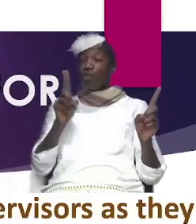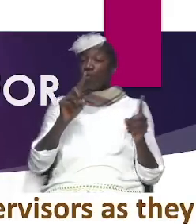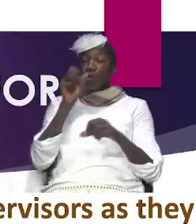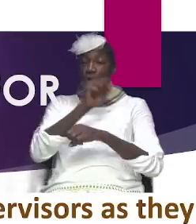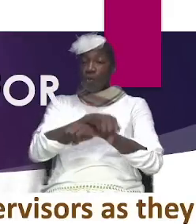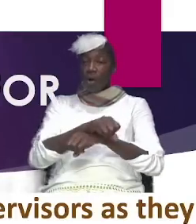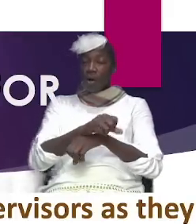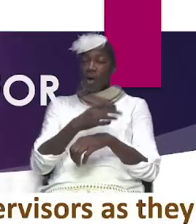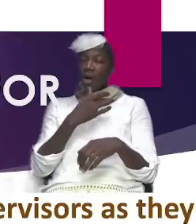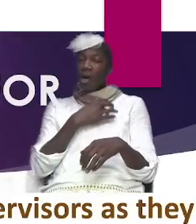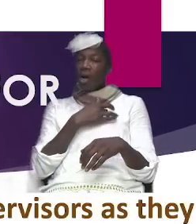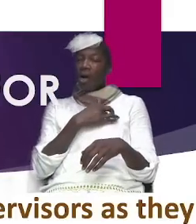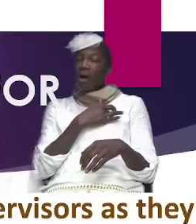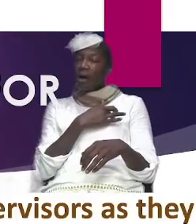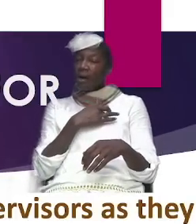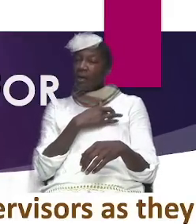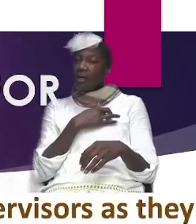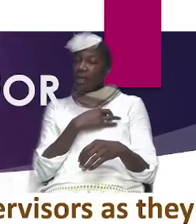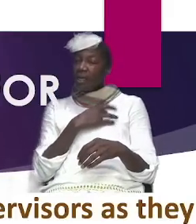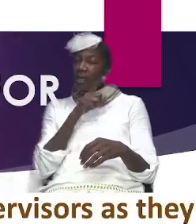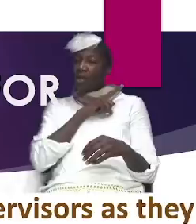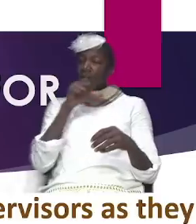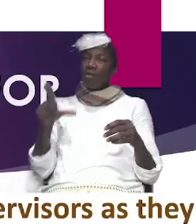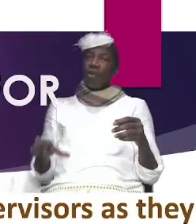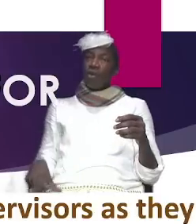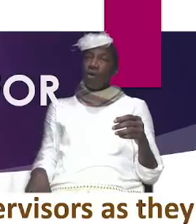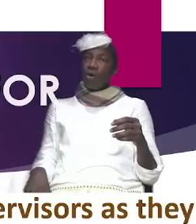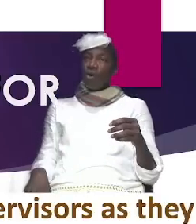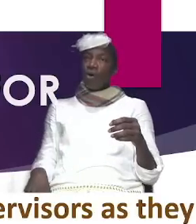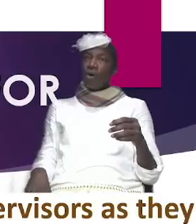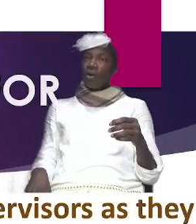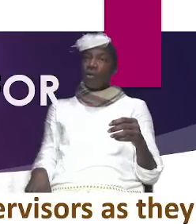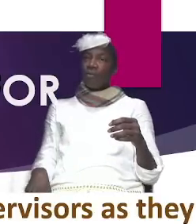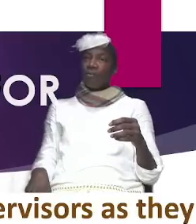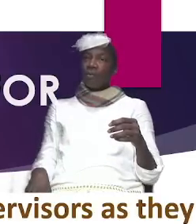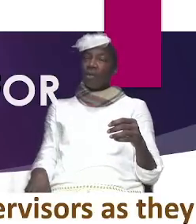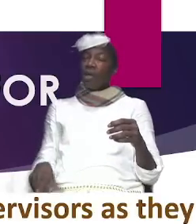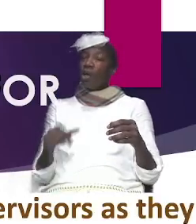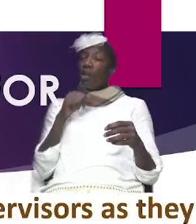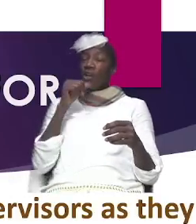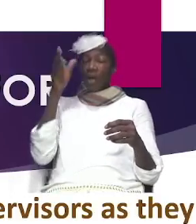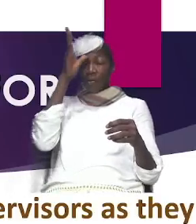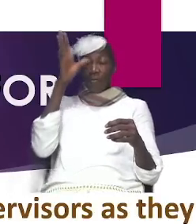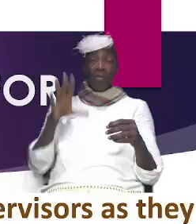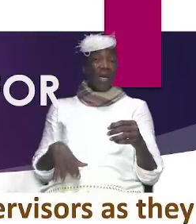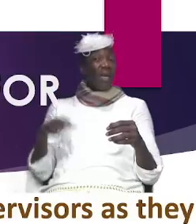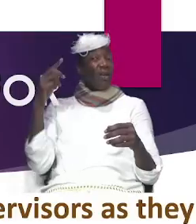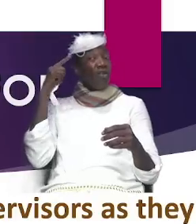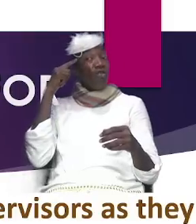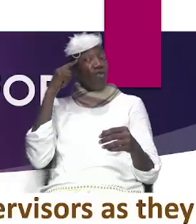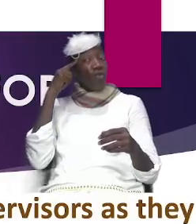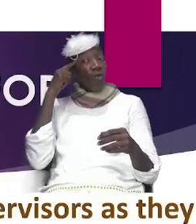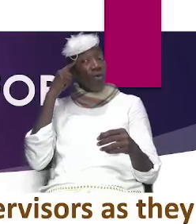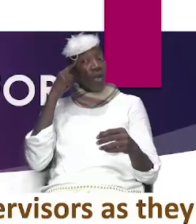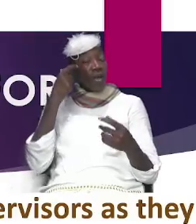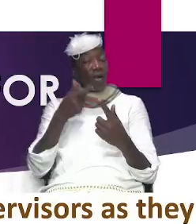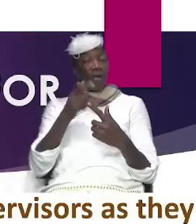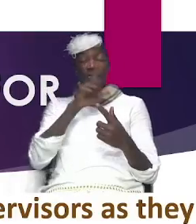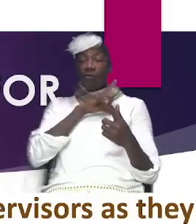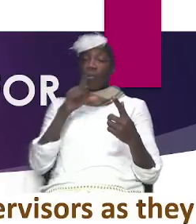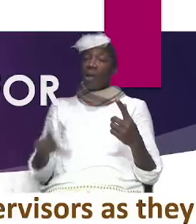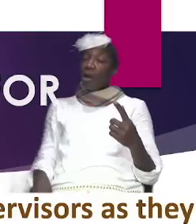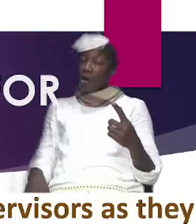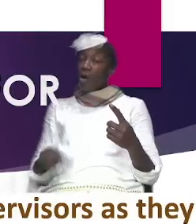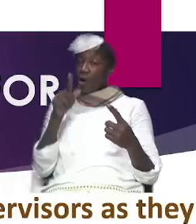heartily, as unto the Lord, or for the Lord rather than men, knowing that from the Lord you